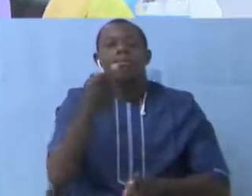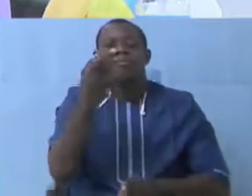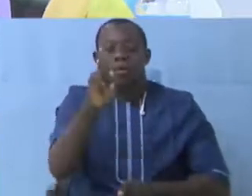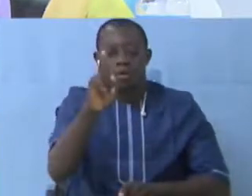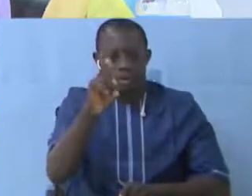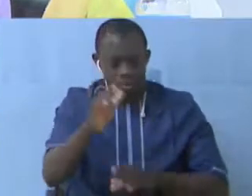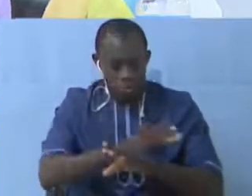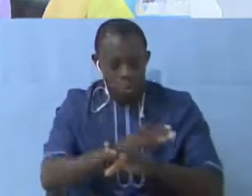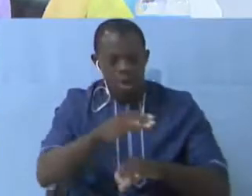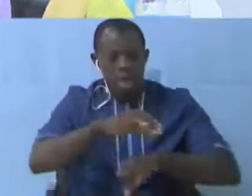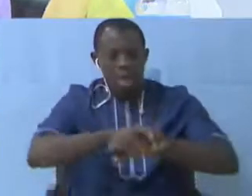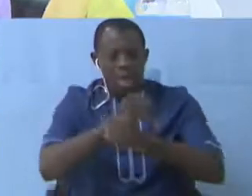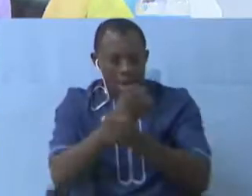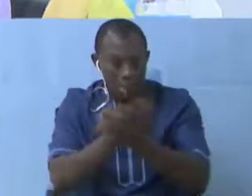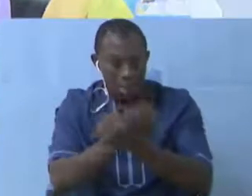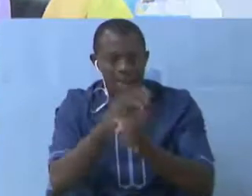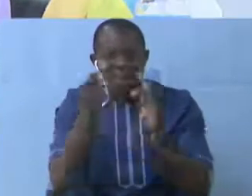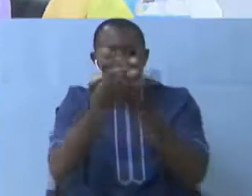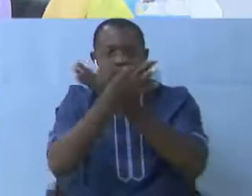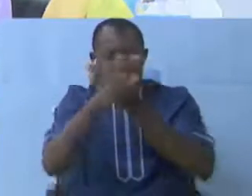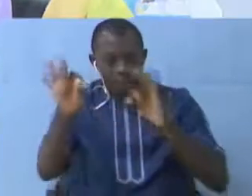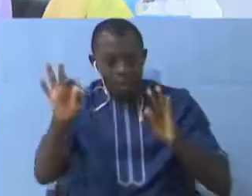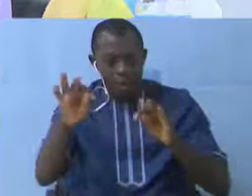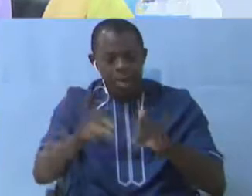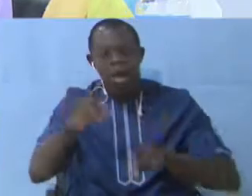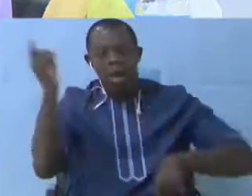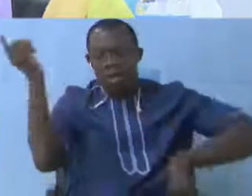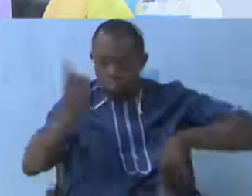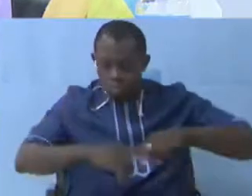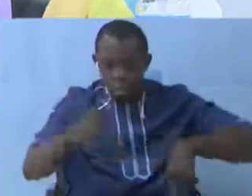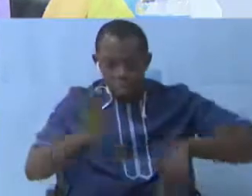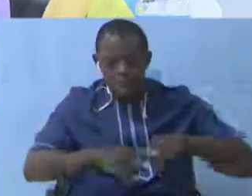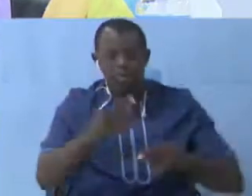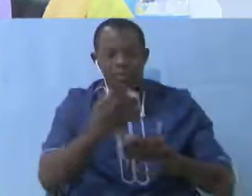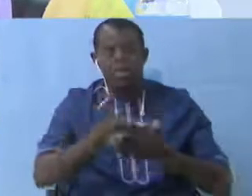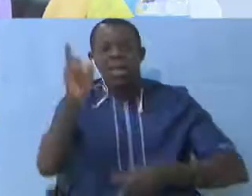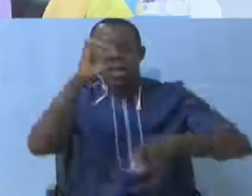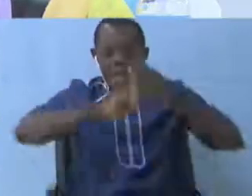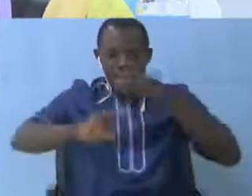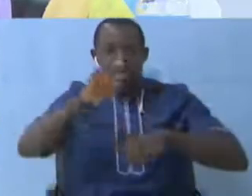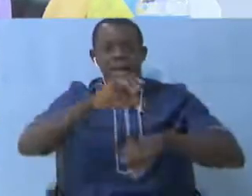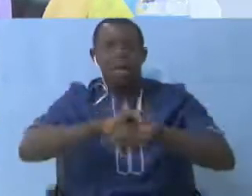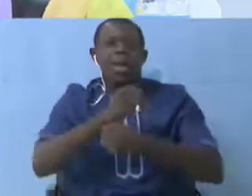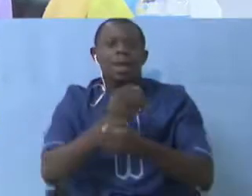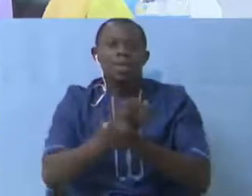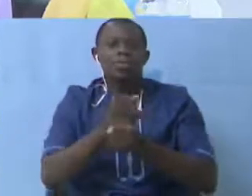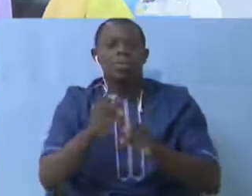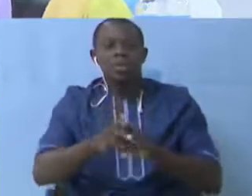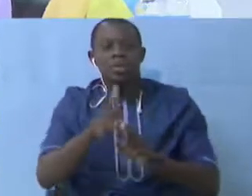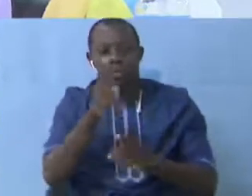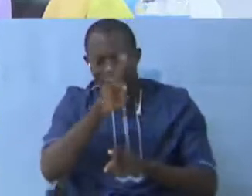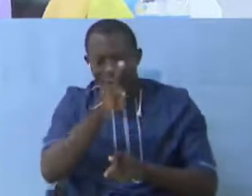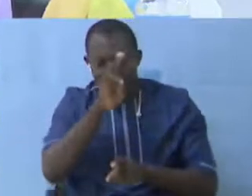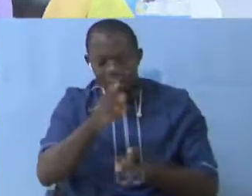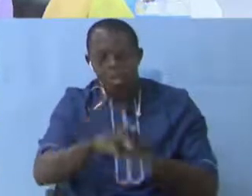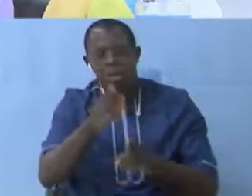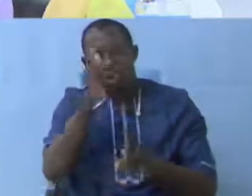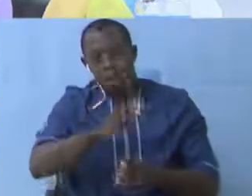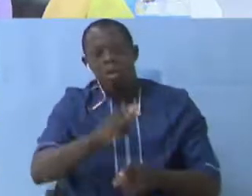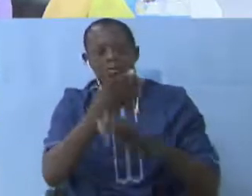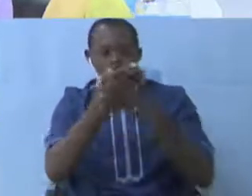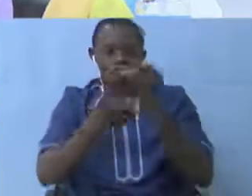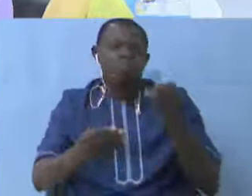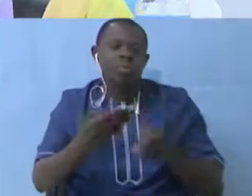freed, beaten, and then arrested again until he managed to escape. dañ ko jàpp dóor